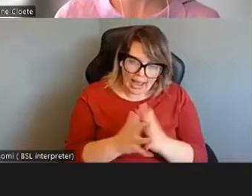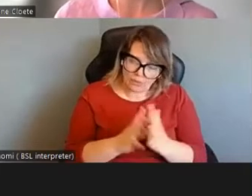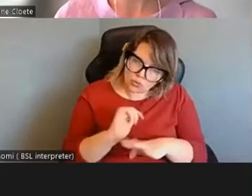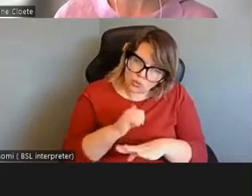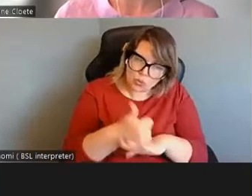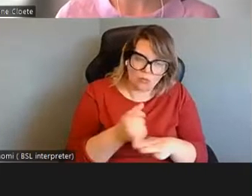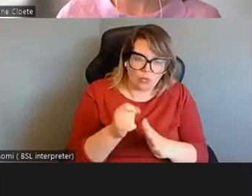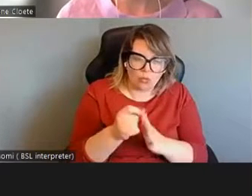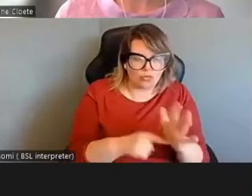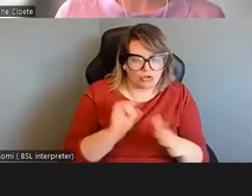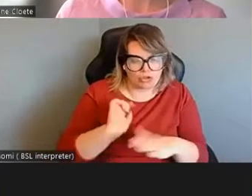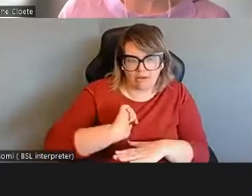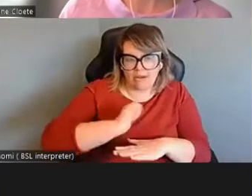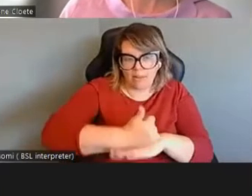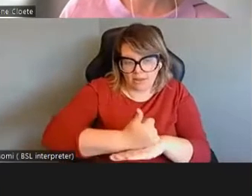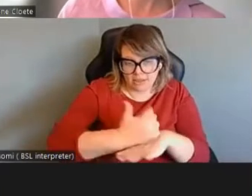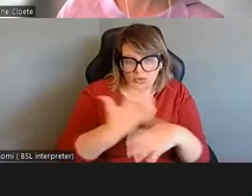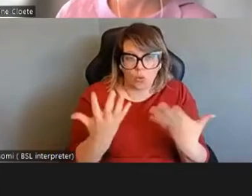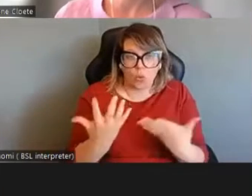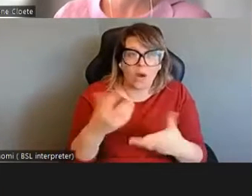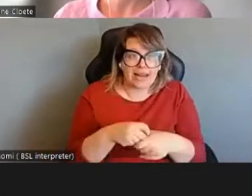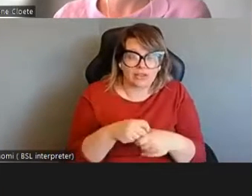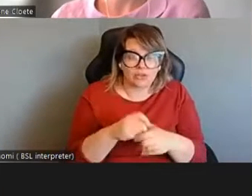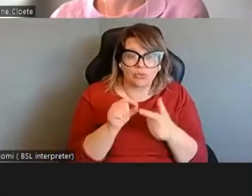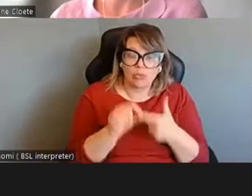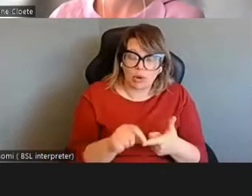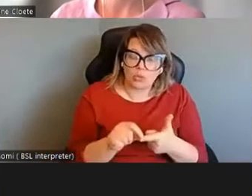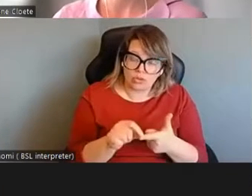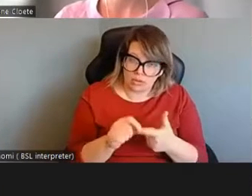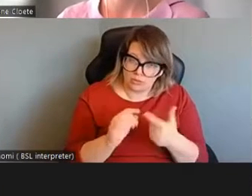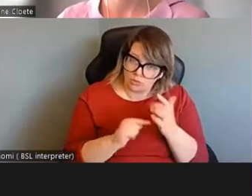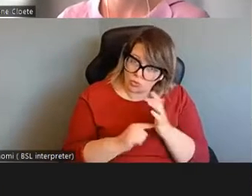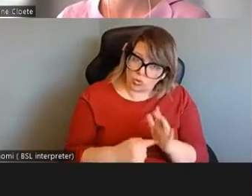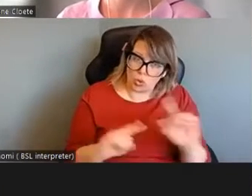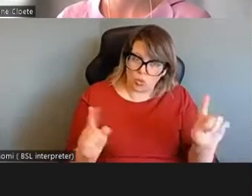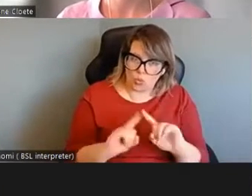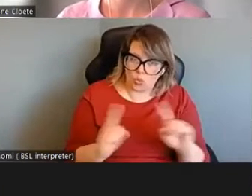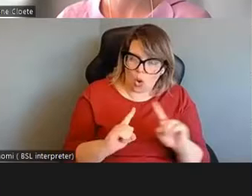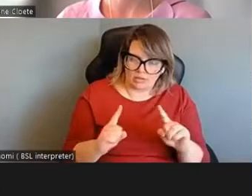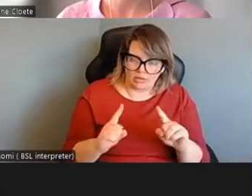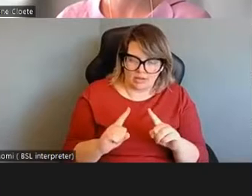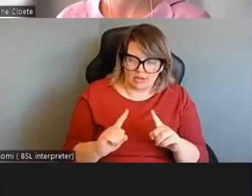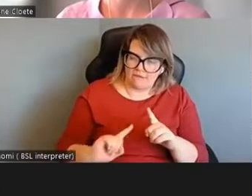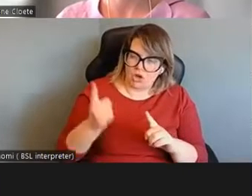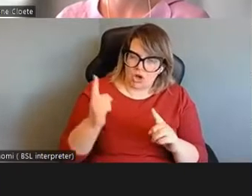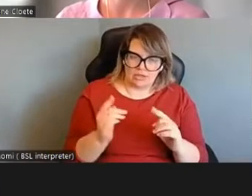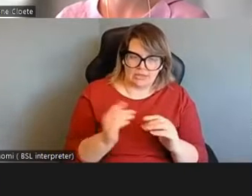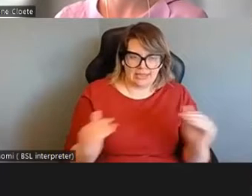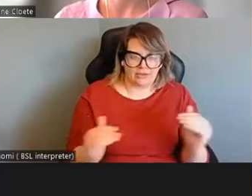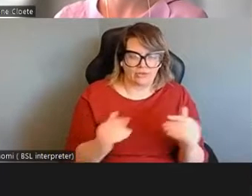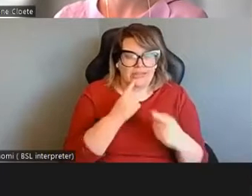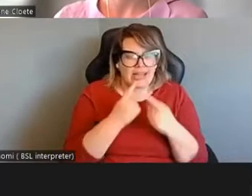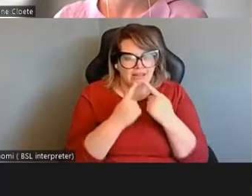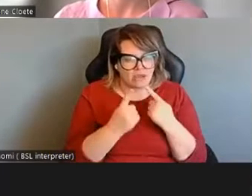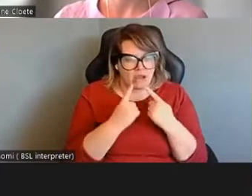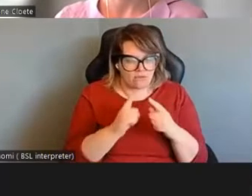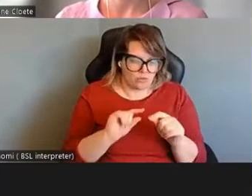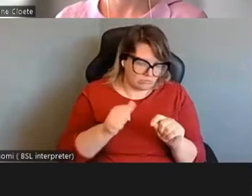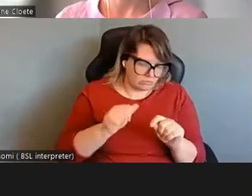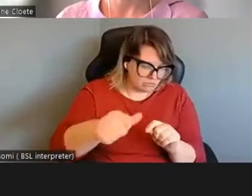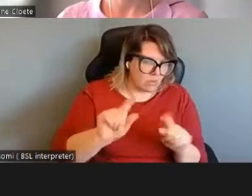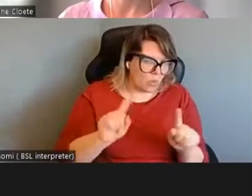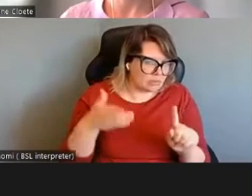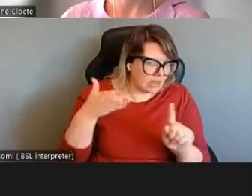or into a proposal for showing baseline data. Now, if you can remember,